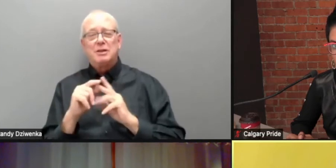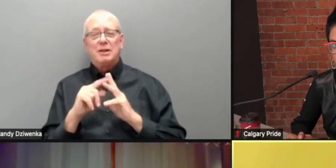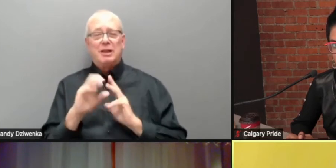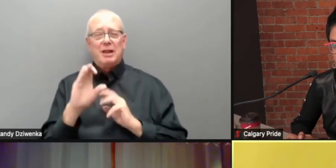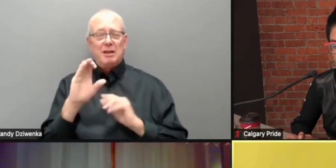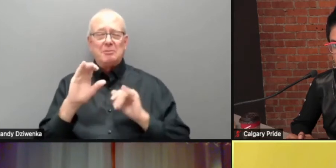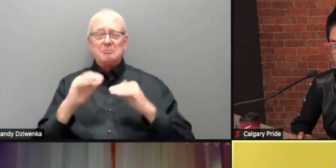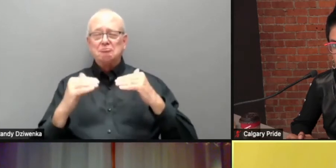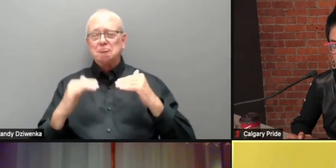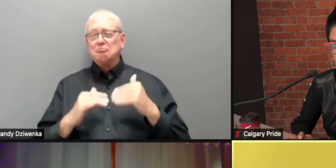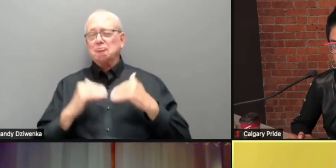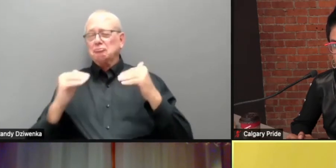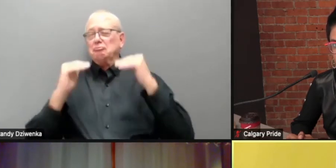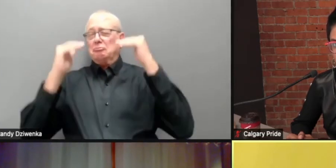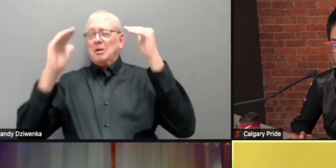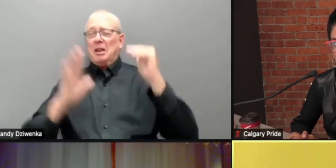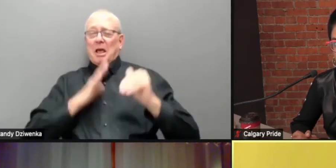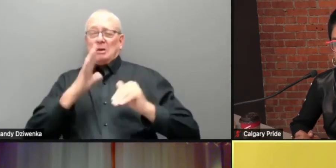put